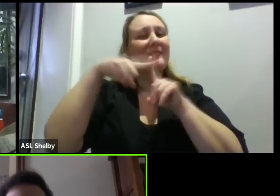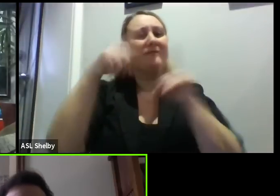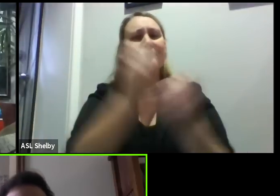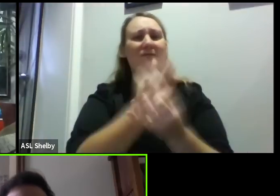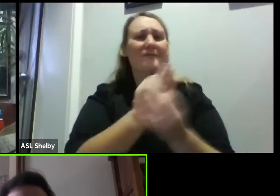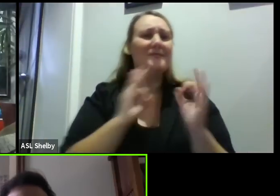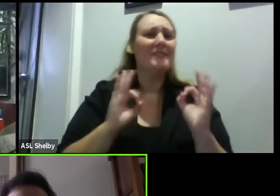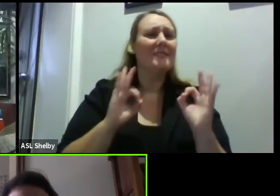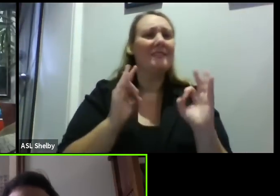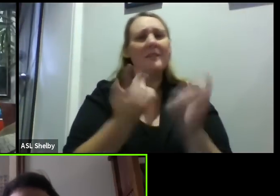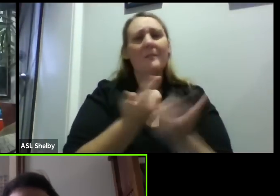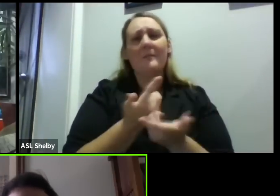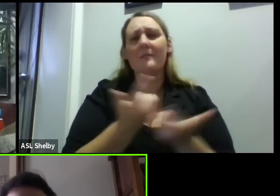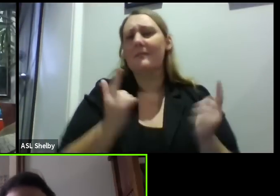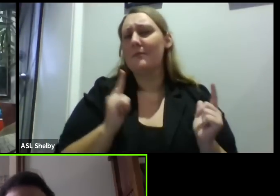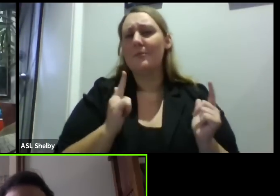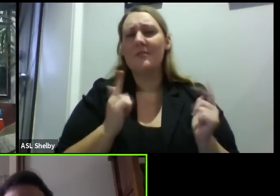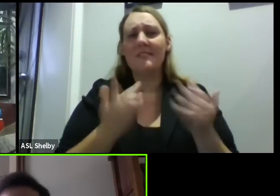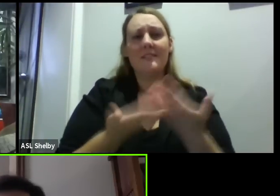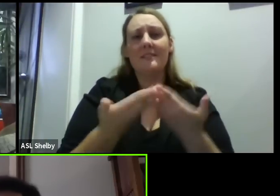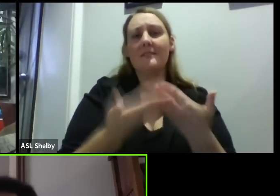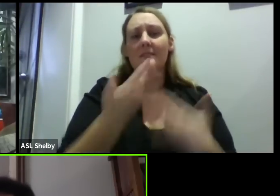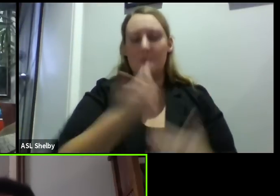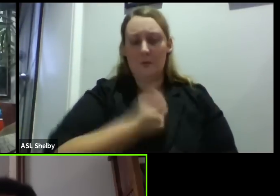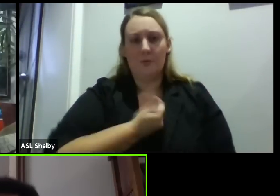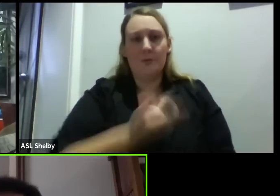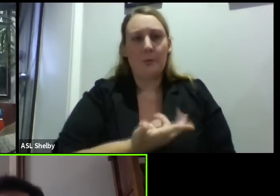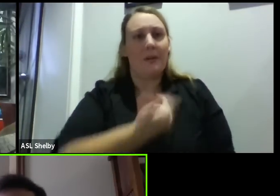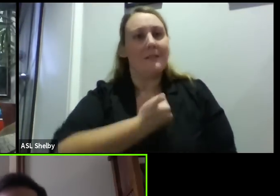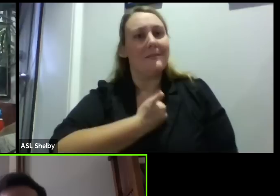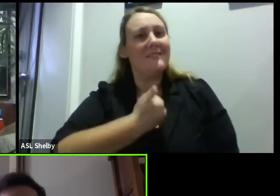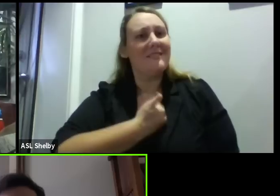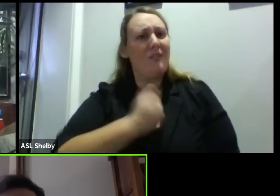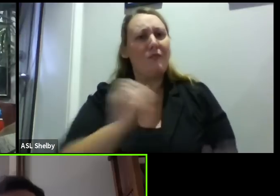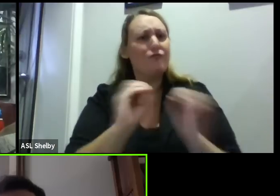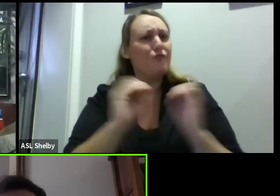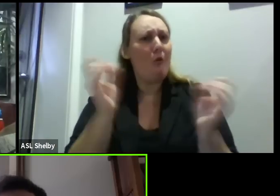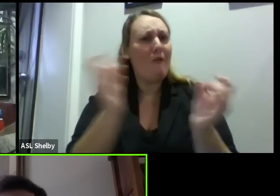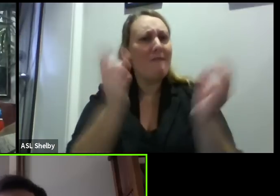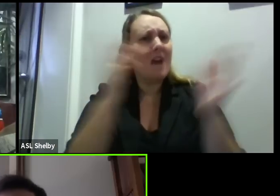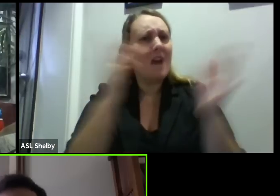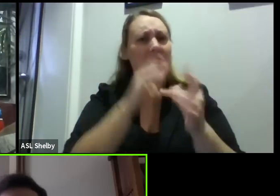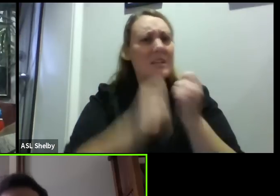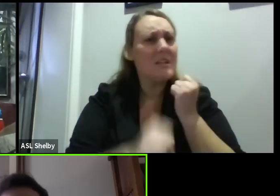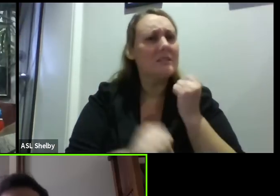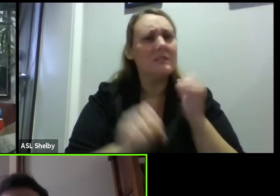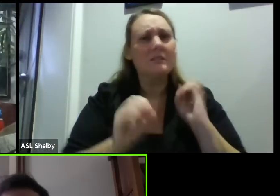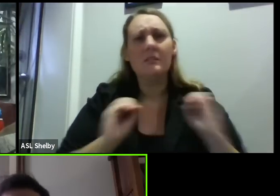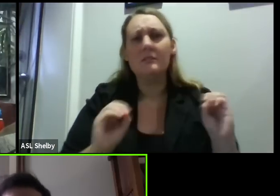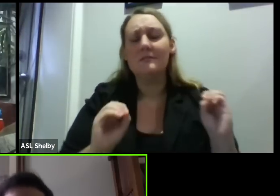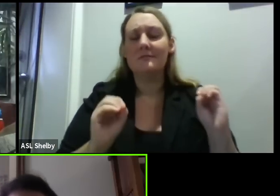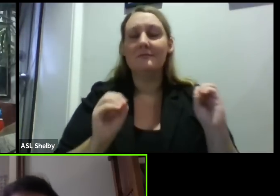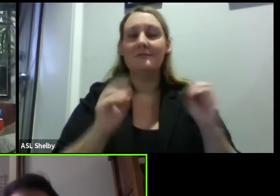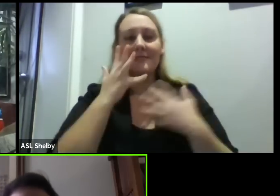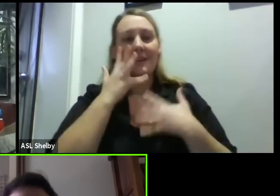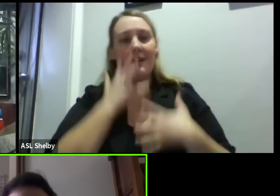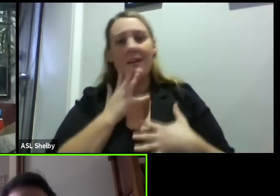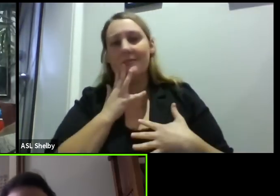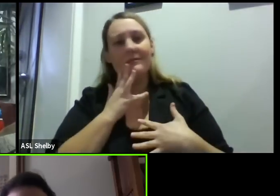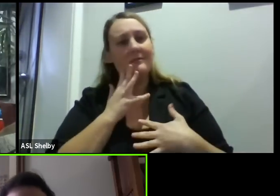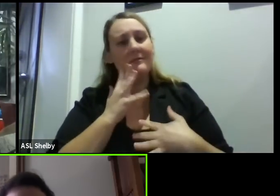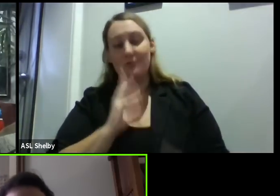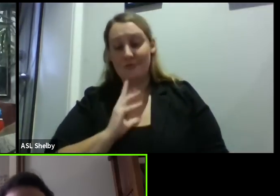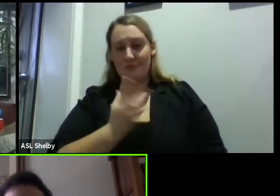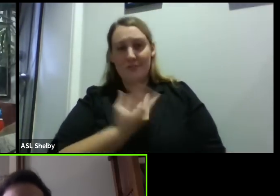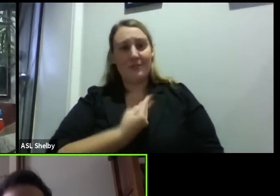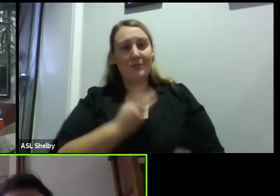could express myself completely, where I would not experience violence. But unfortunately, transgender women here are